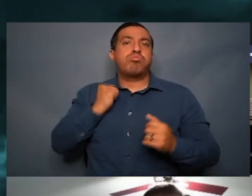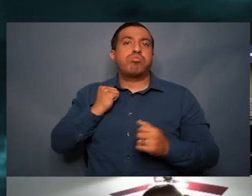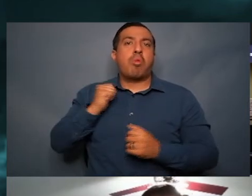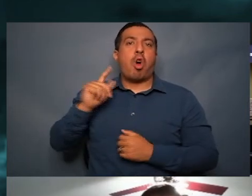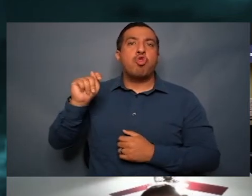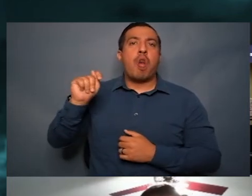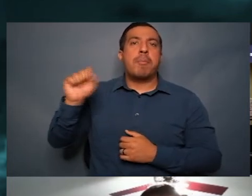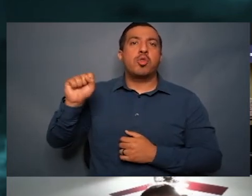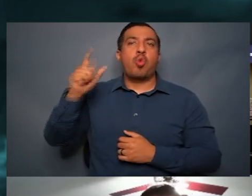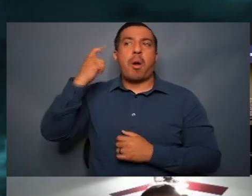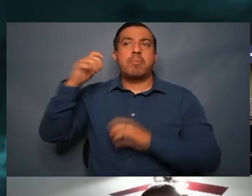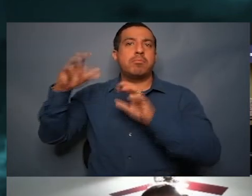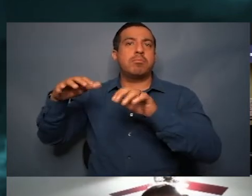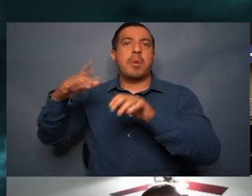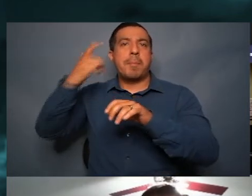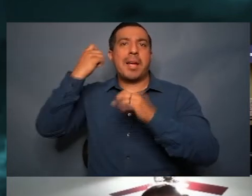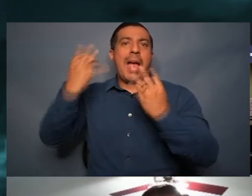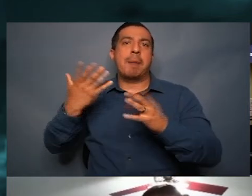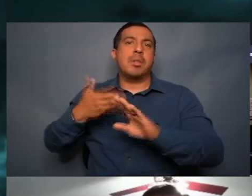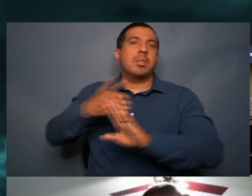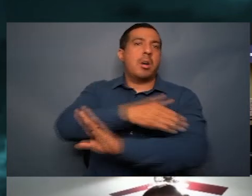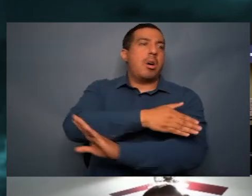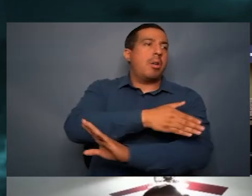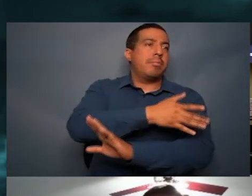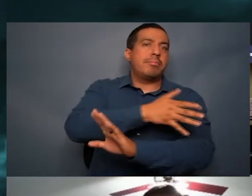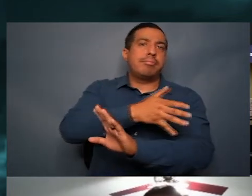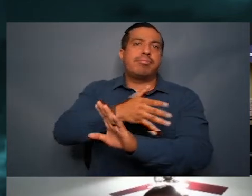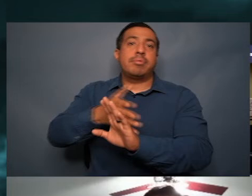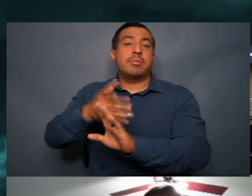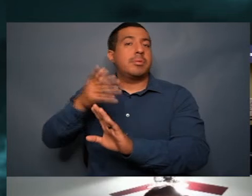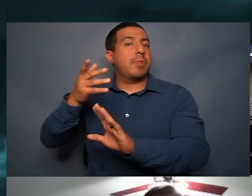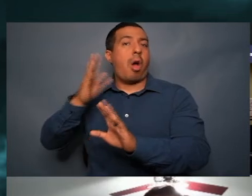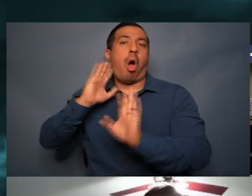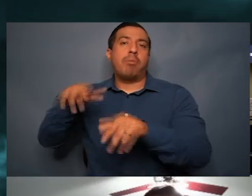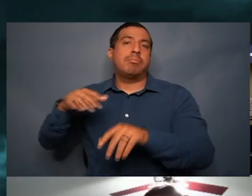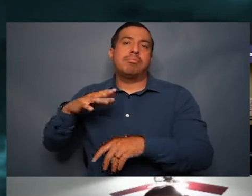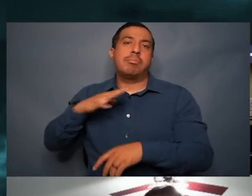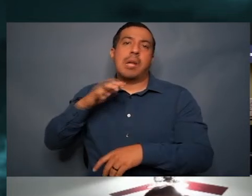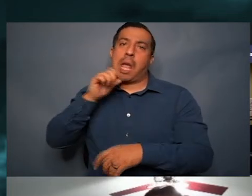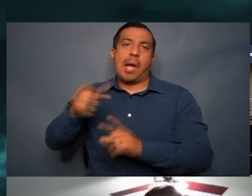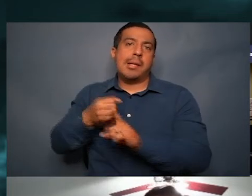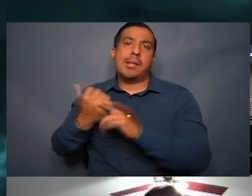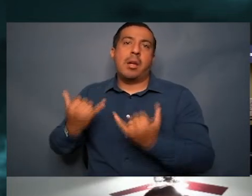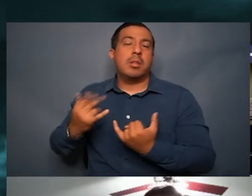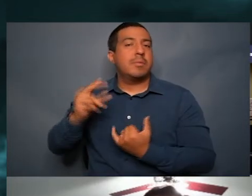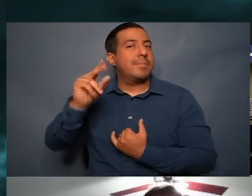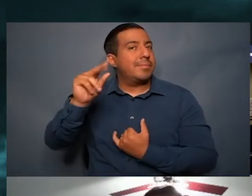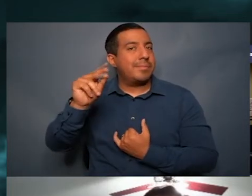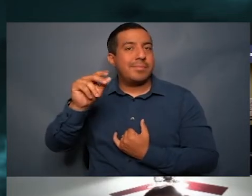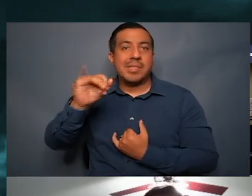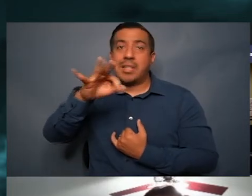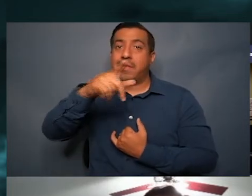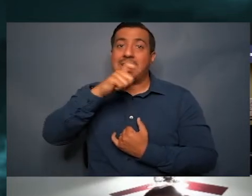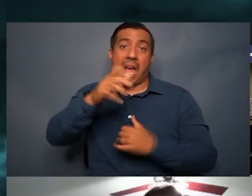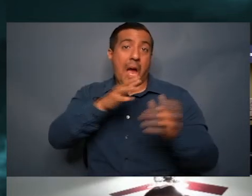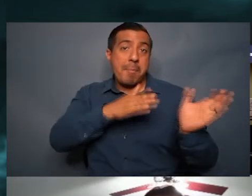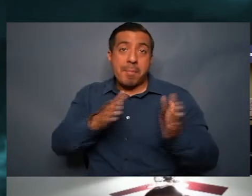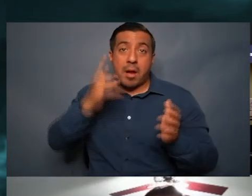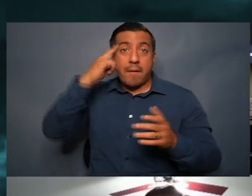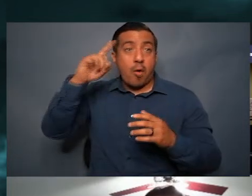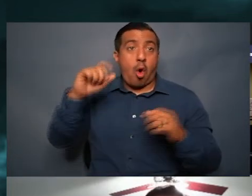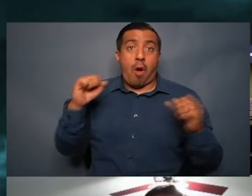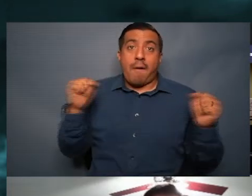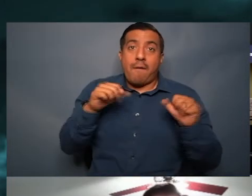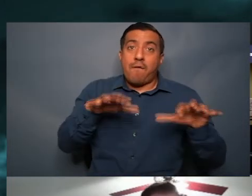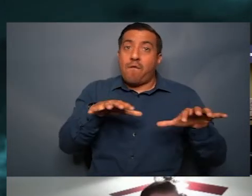storm this year because it's happened so many times in the past. If we're not prepared for weather, either deep freezes, as